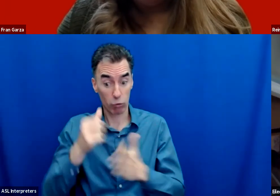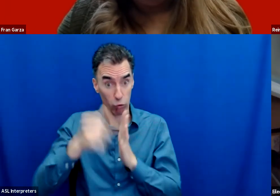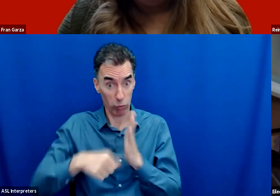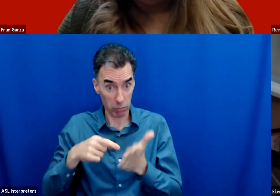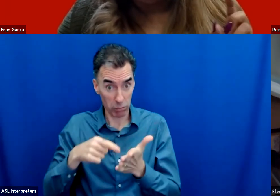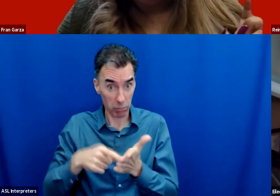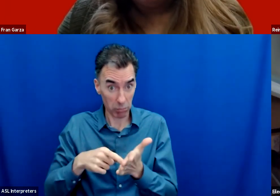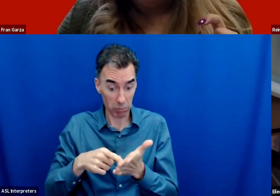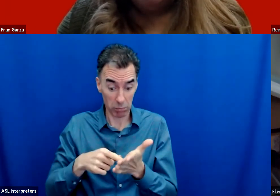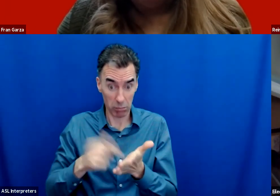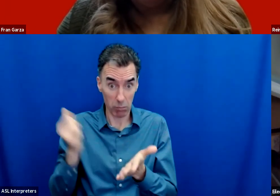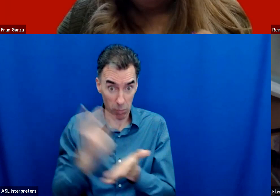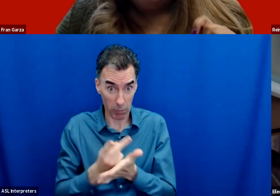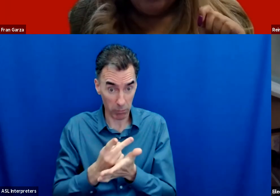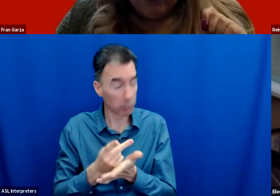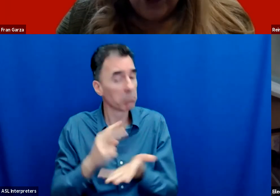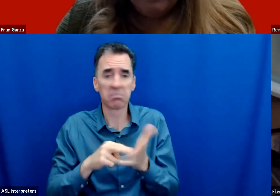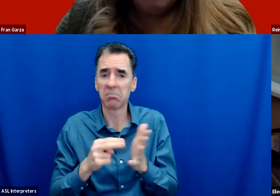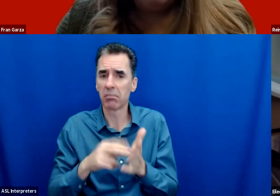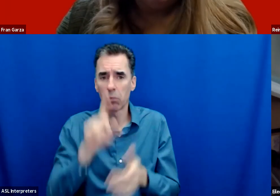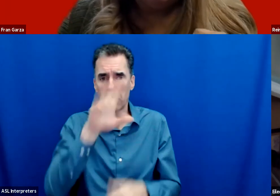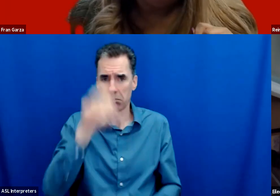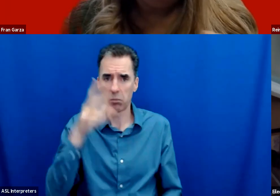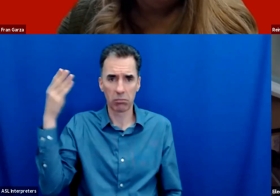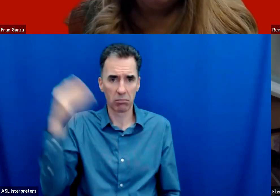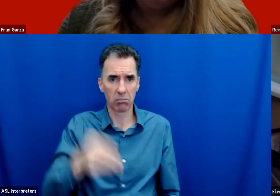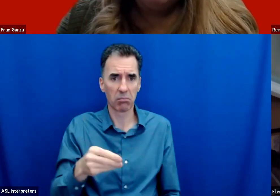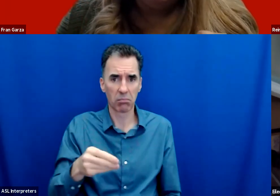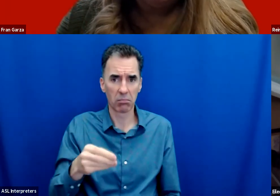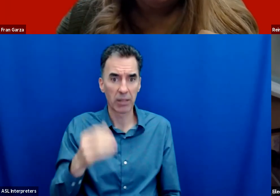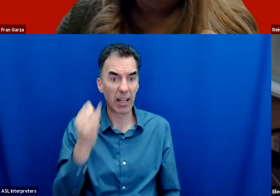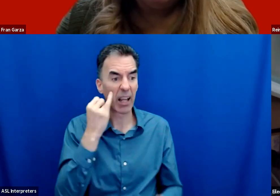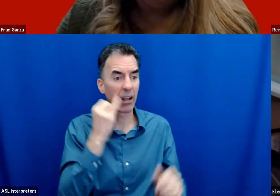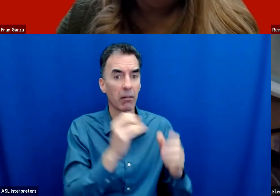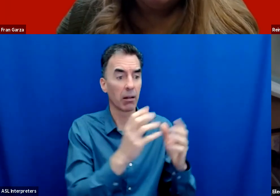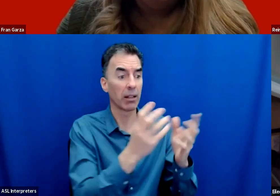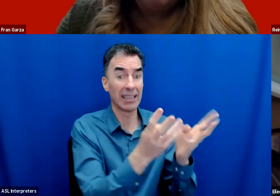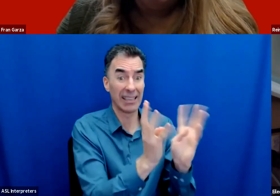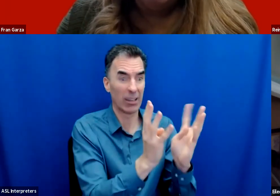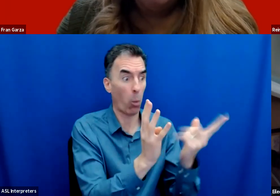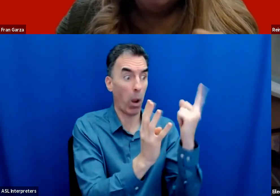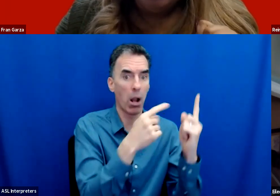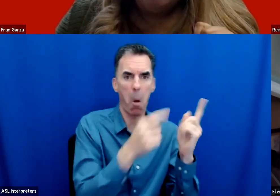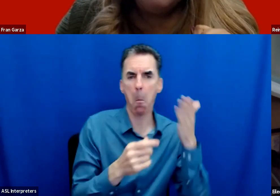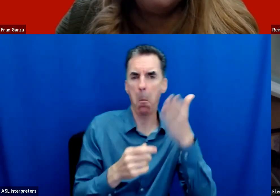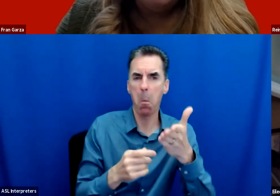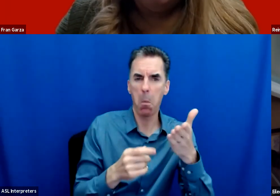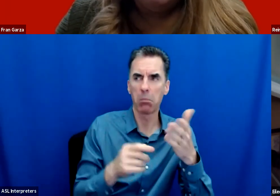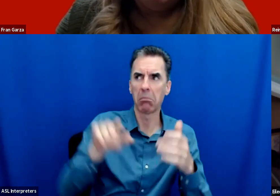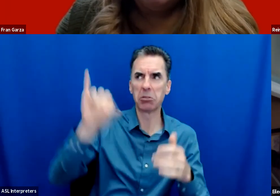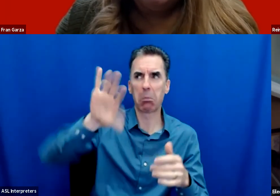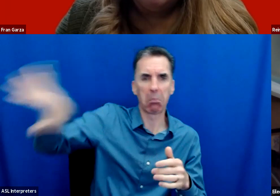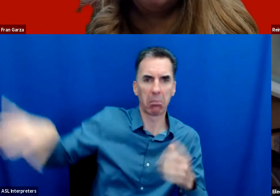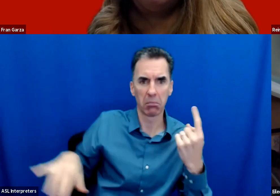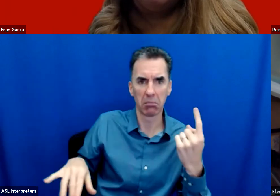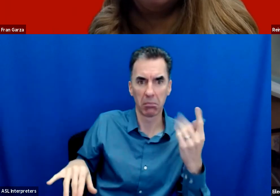that should get picked up as it's in network. If one of those providers bill you and they try to bill you as out of network, you need to bring